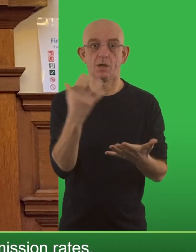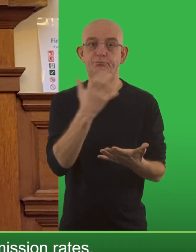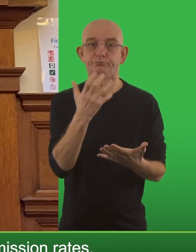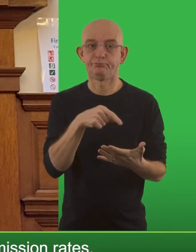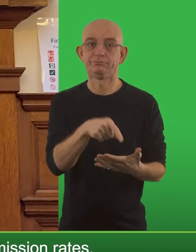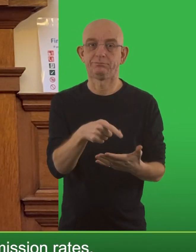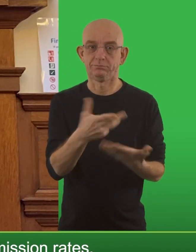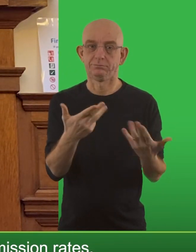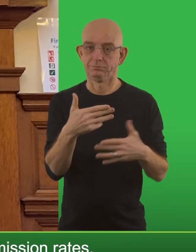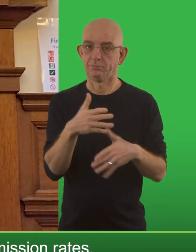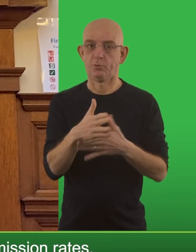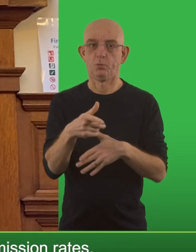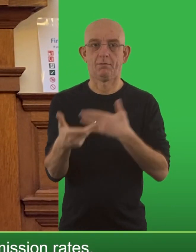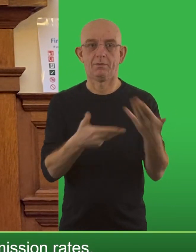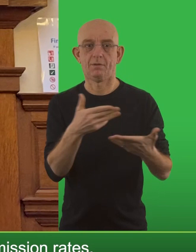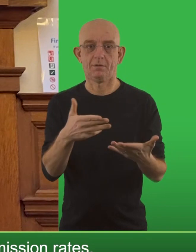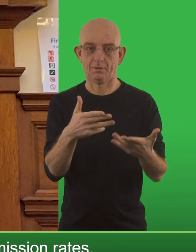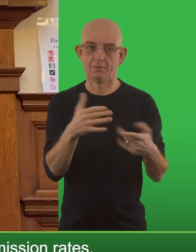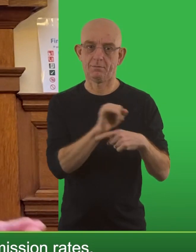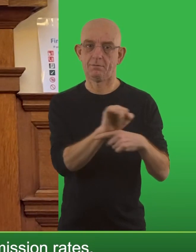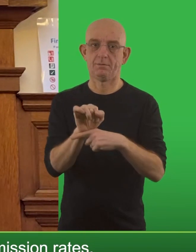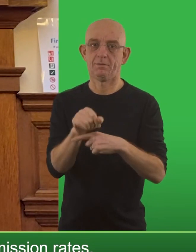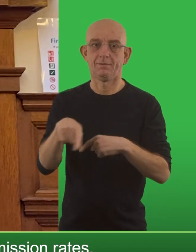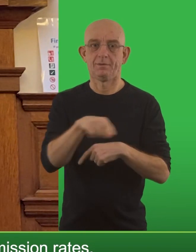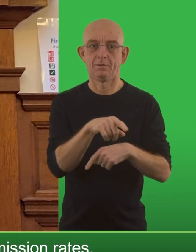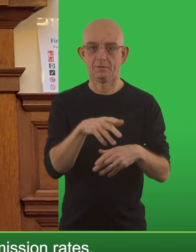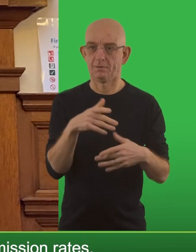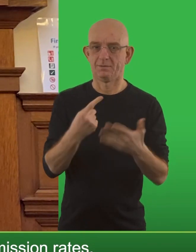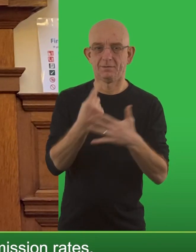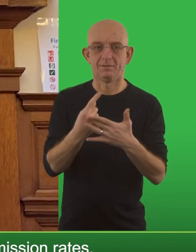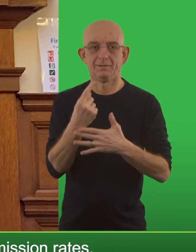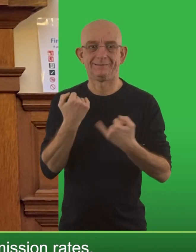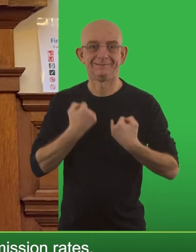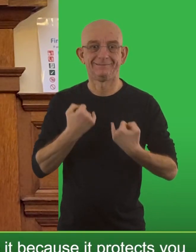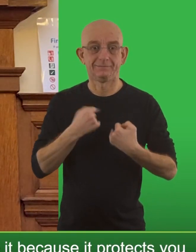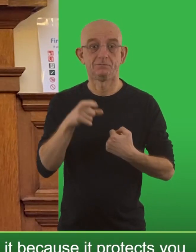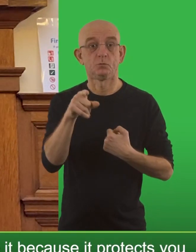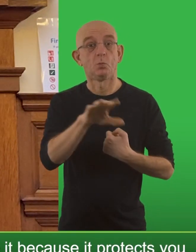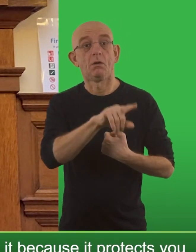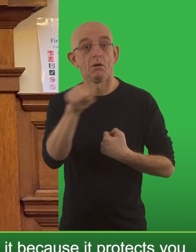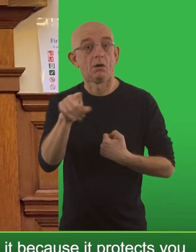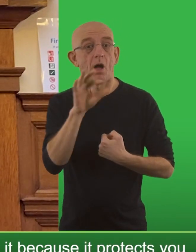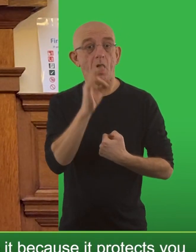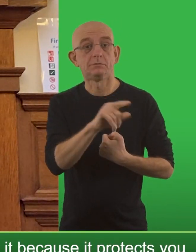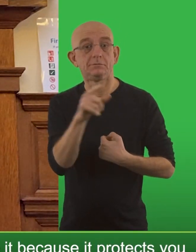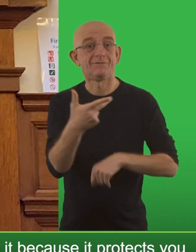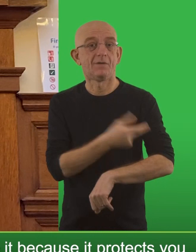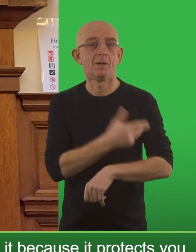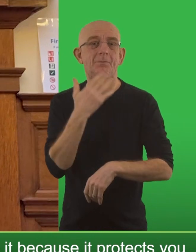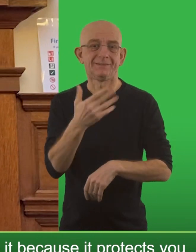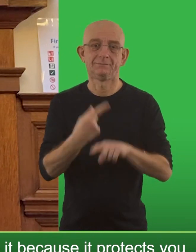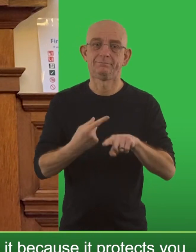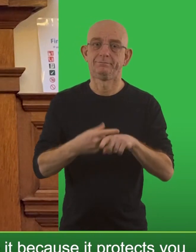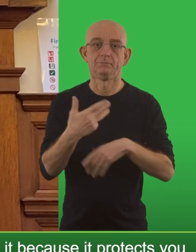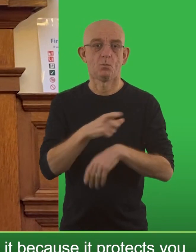it. That will have an impact on transmission rates as well as protecting individuals from severe disease. So if you are invited for